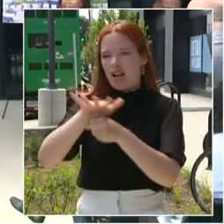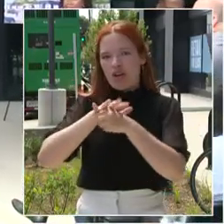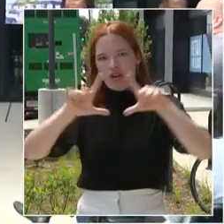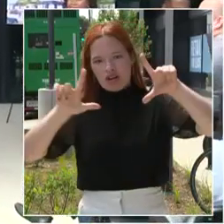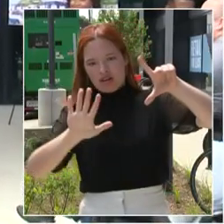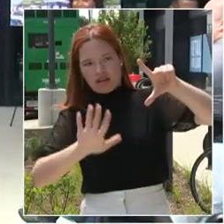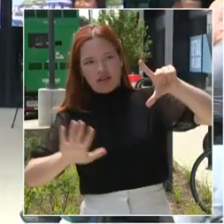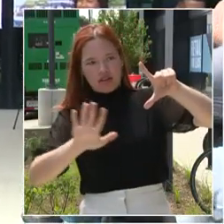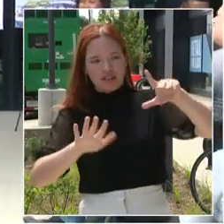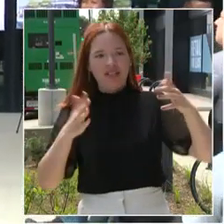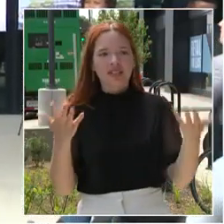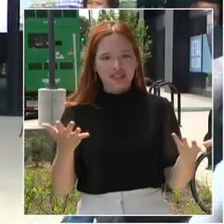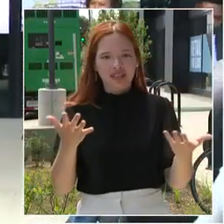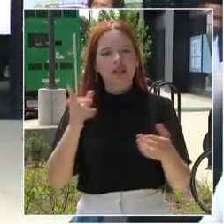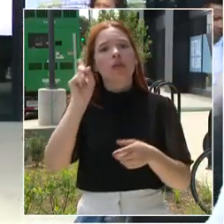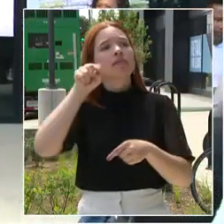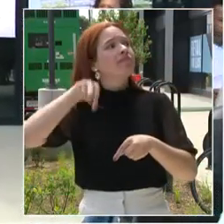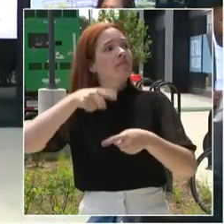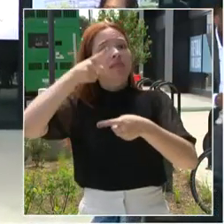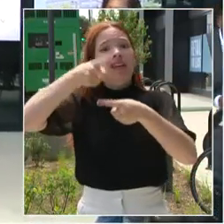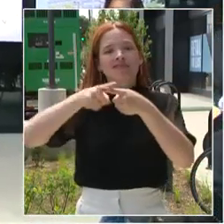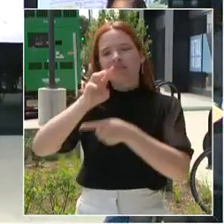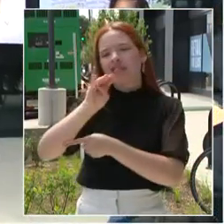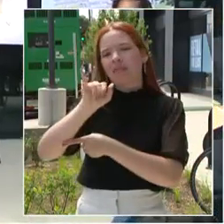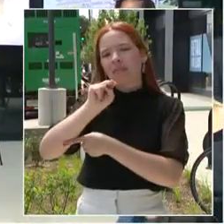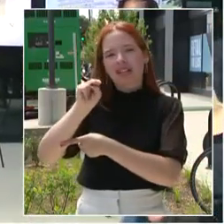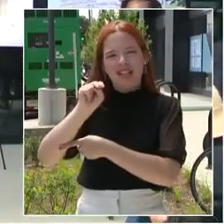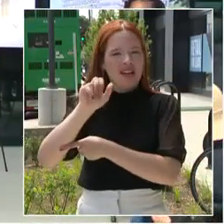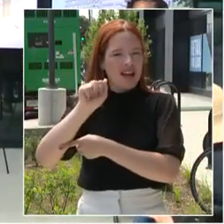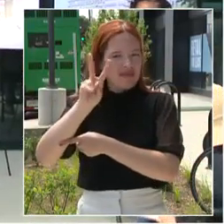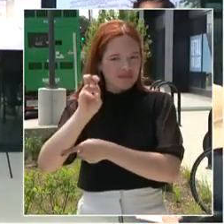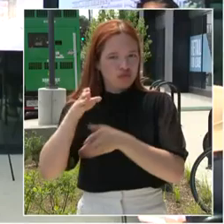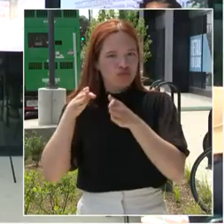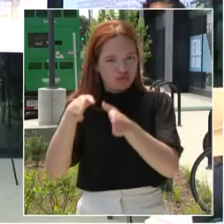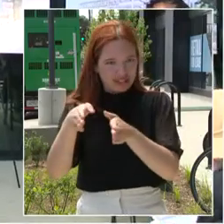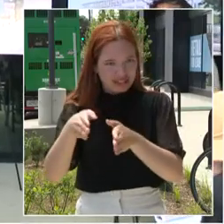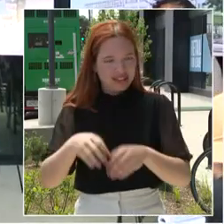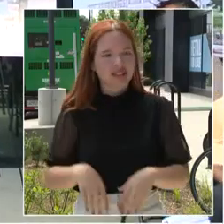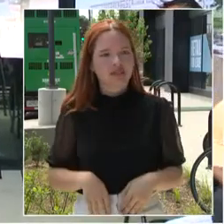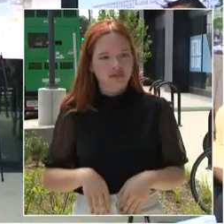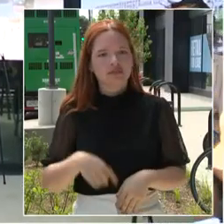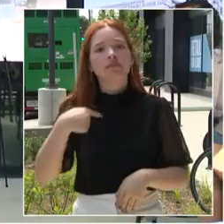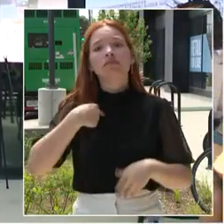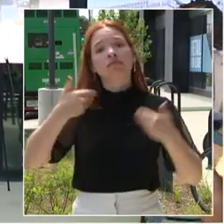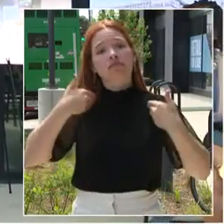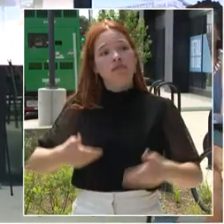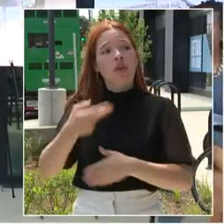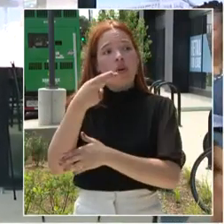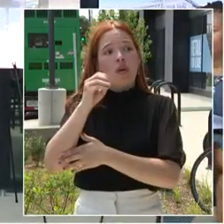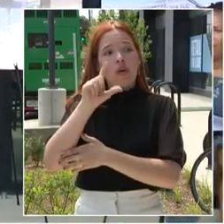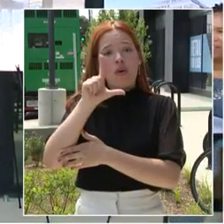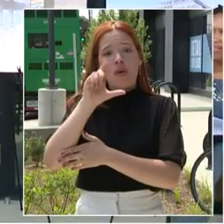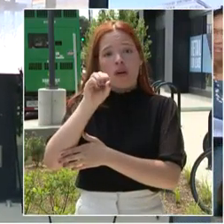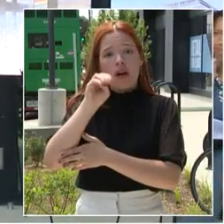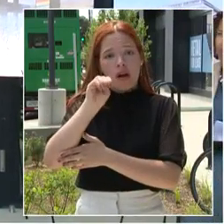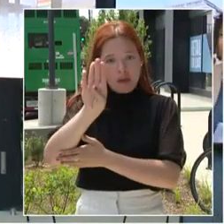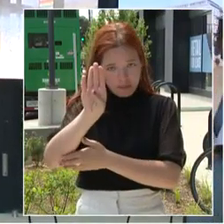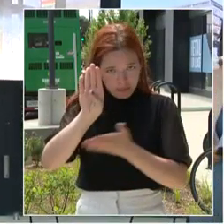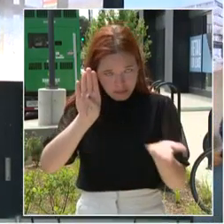Avenue. My name is Tyrell Holcomb, and I have the honor of serving as chairperson of ANC 7F, as well as the single member district representative